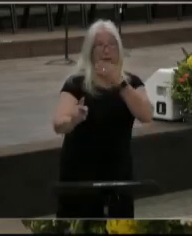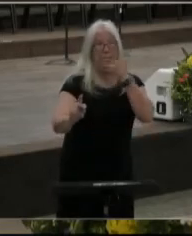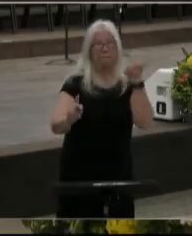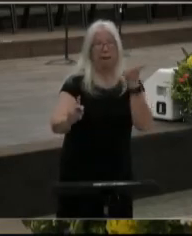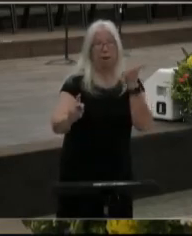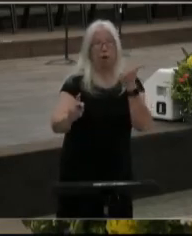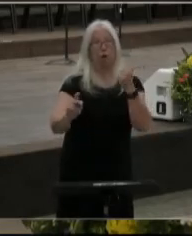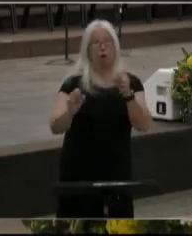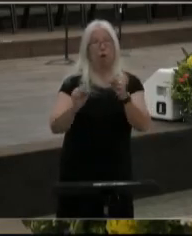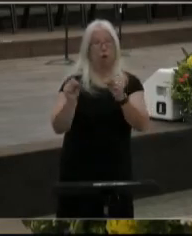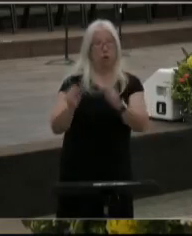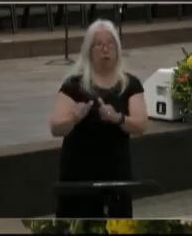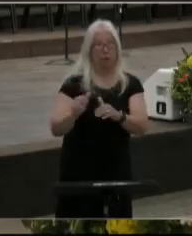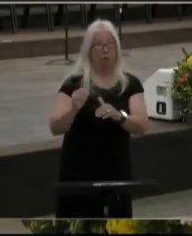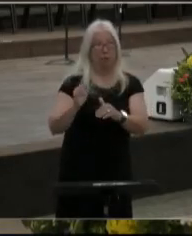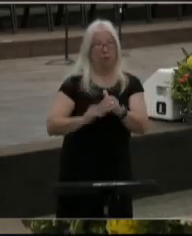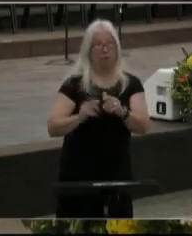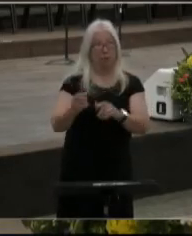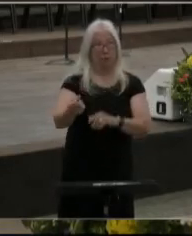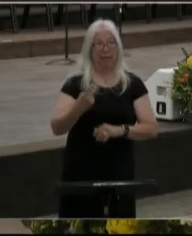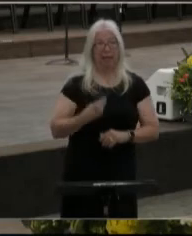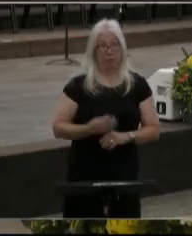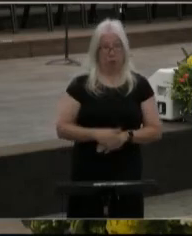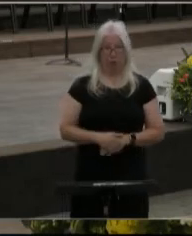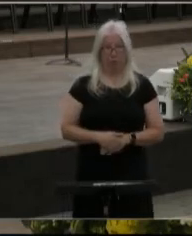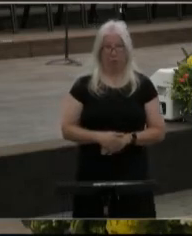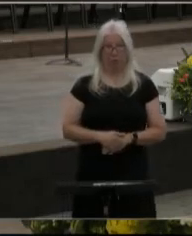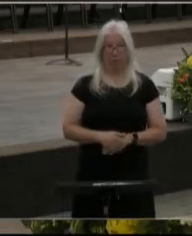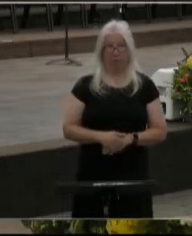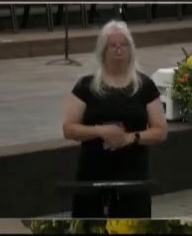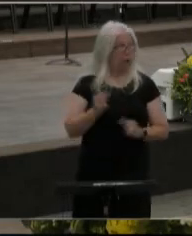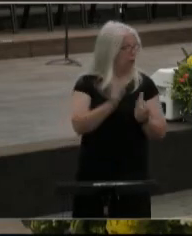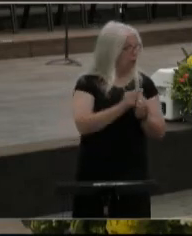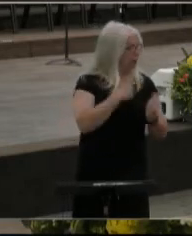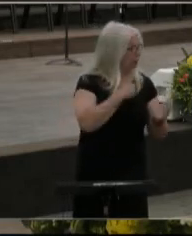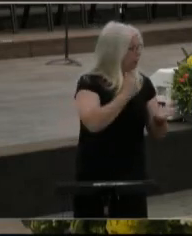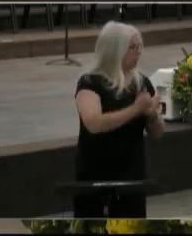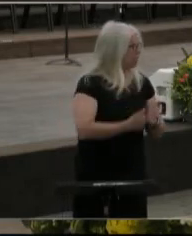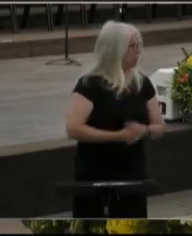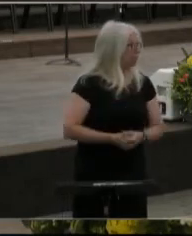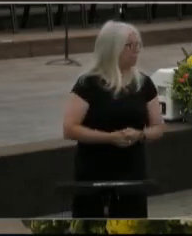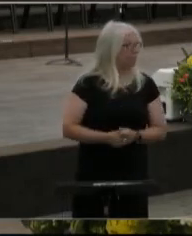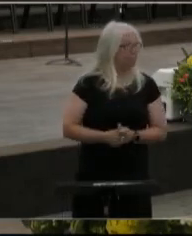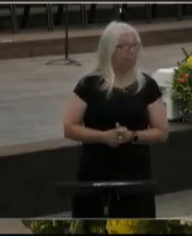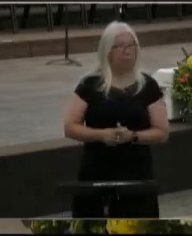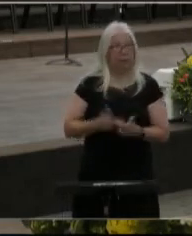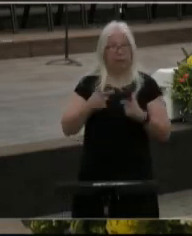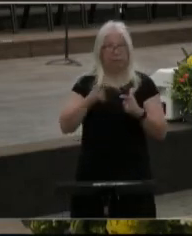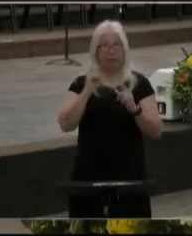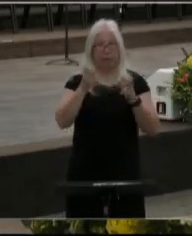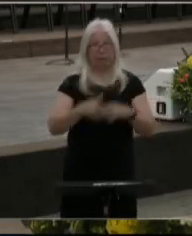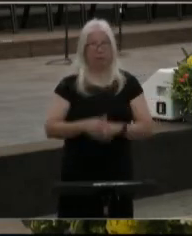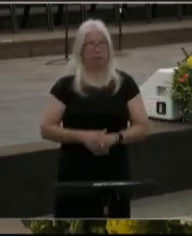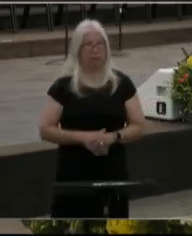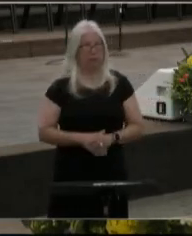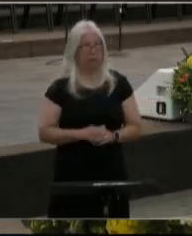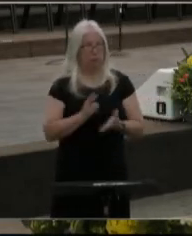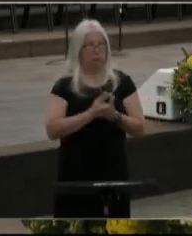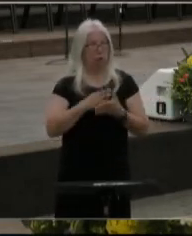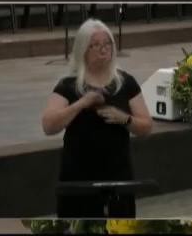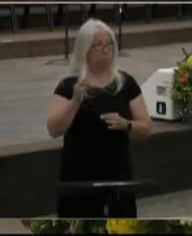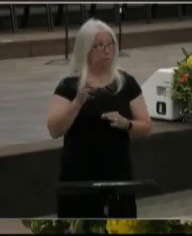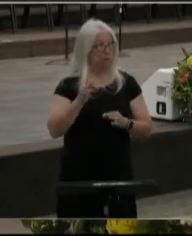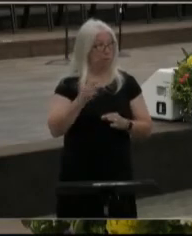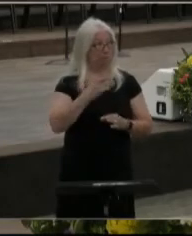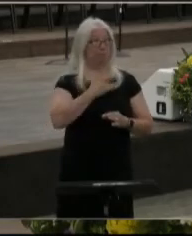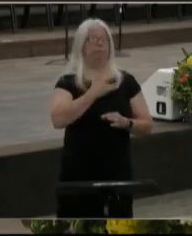better condition than what they gave it to you in. How many of y'all with me on that? Amen? Now let me give you this. And the Holy Spirit